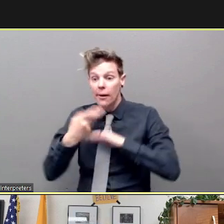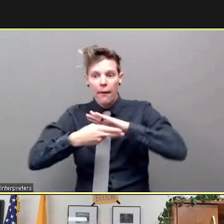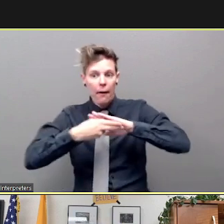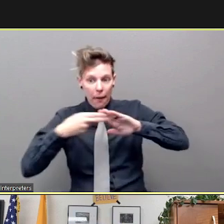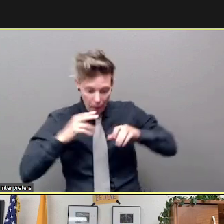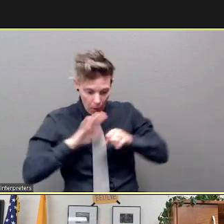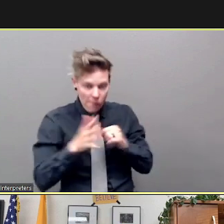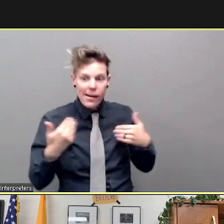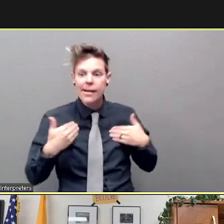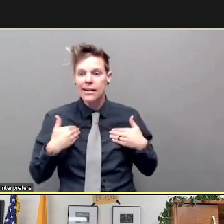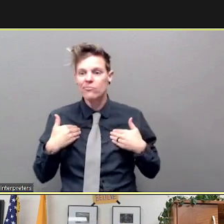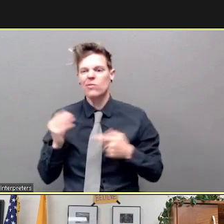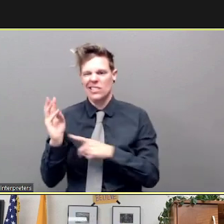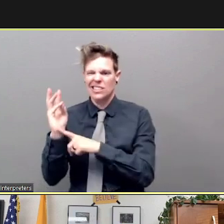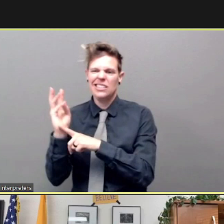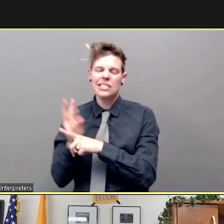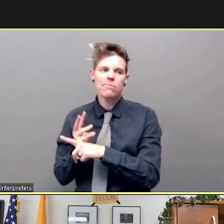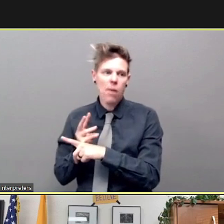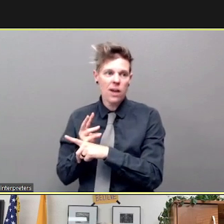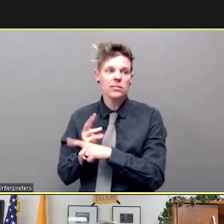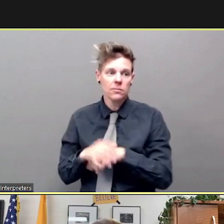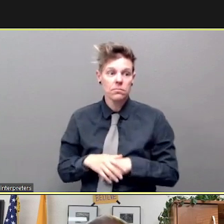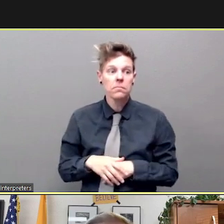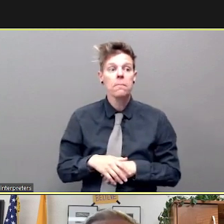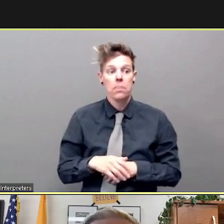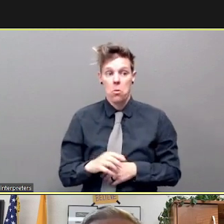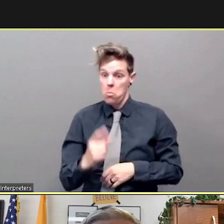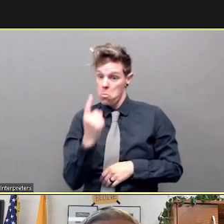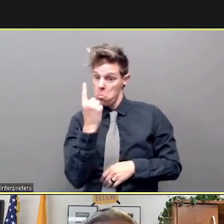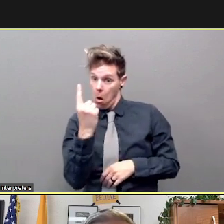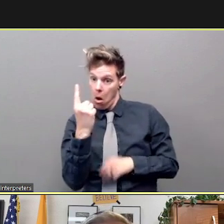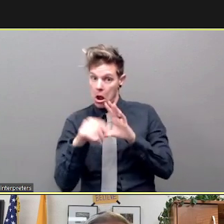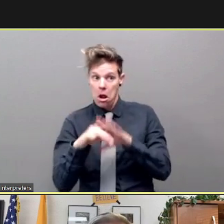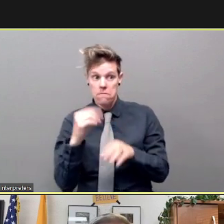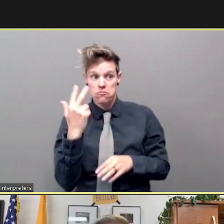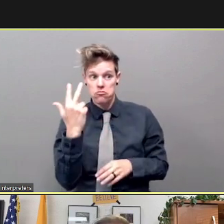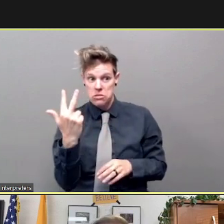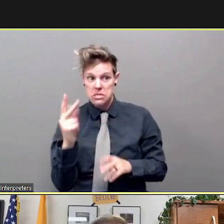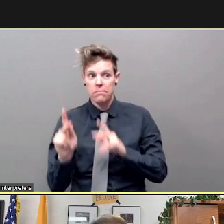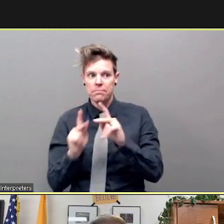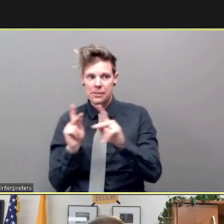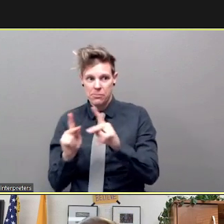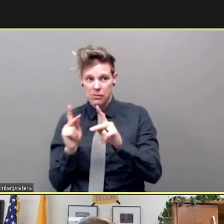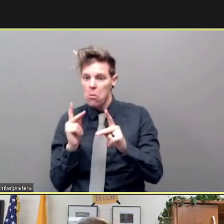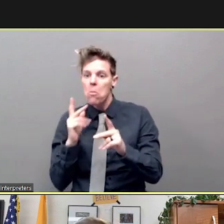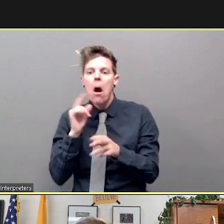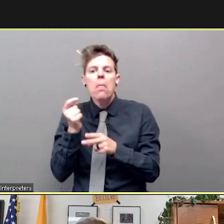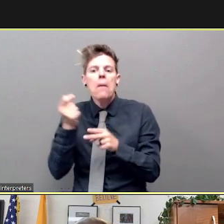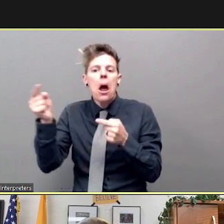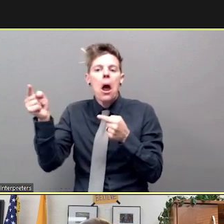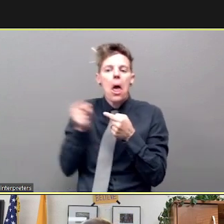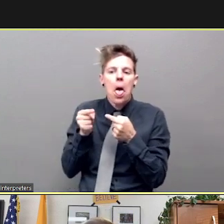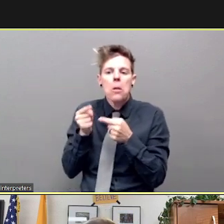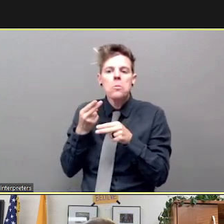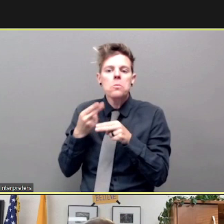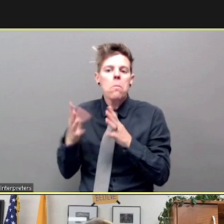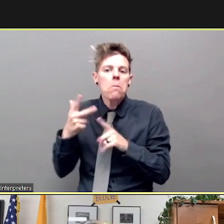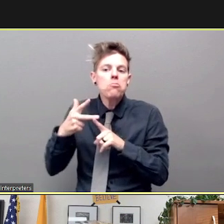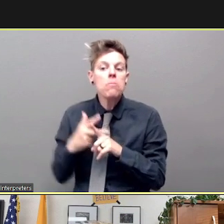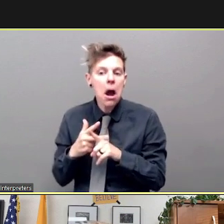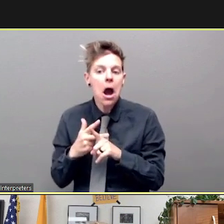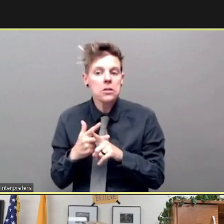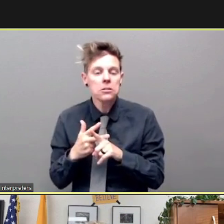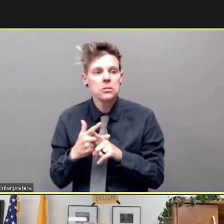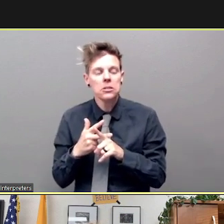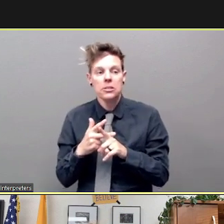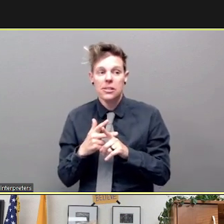have long COVID have these symptoms between 3 and 6 months. So this is a really significant subset of the